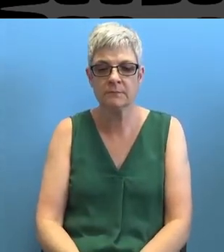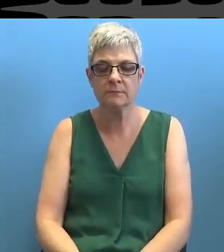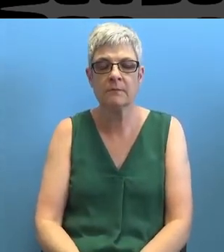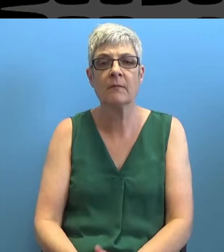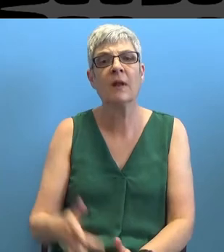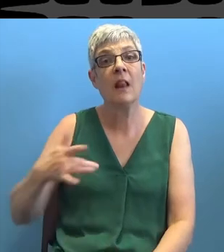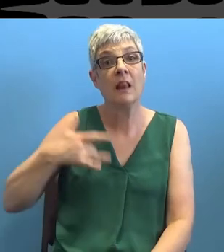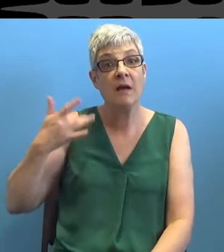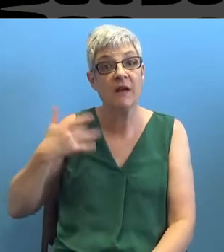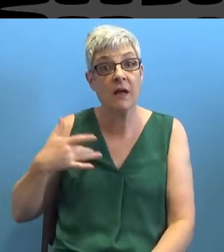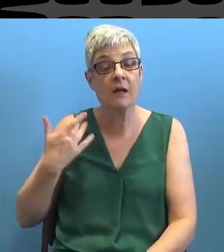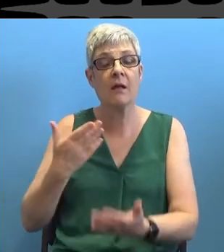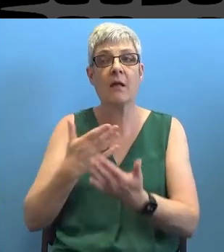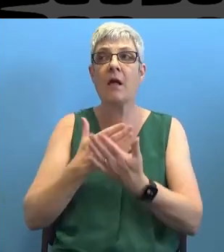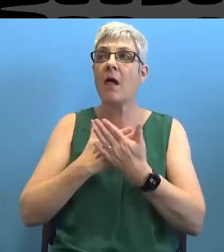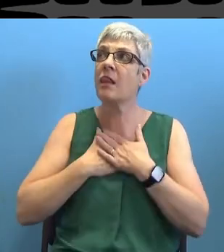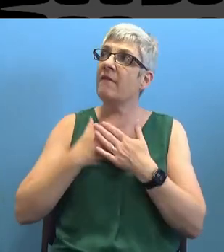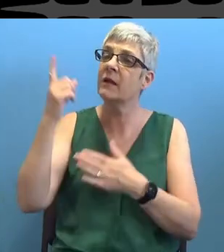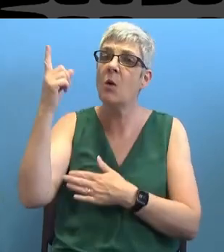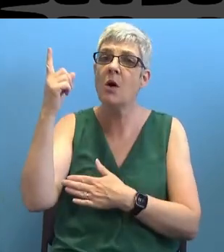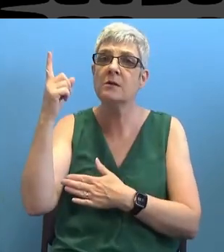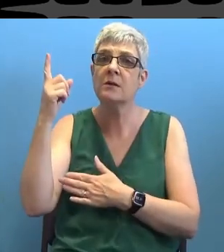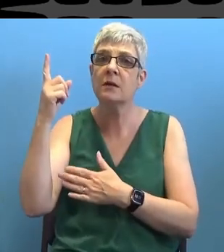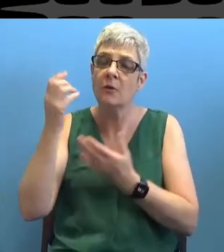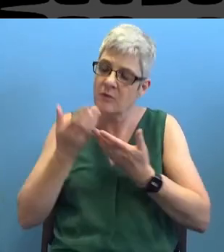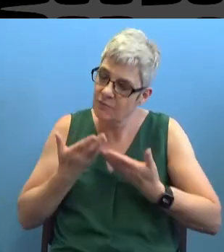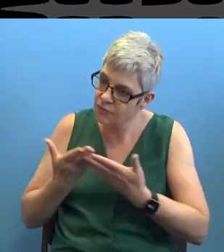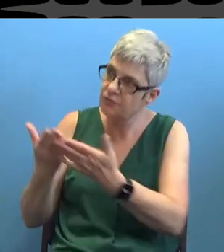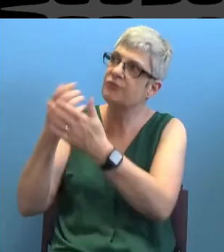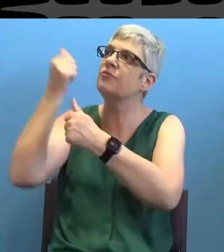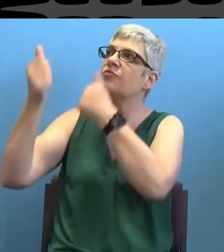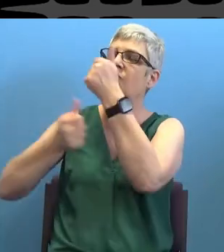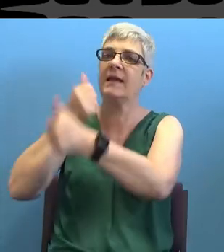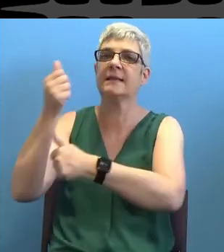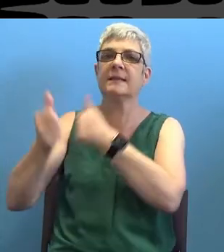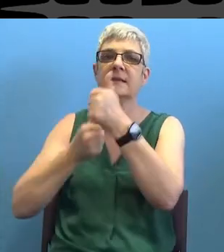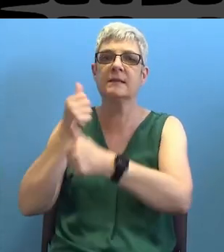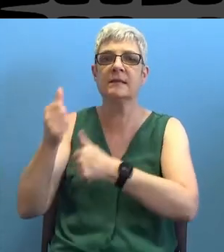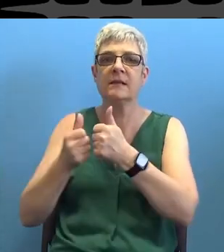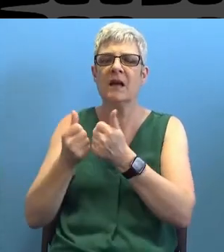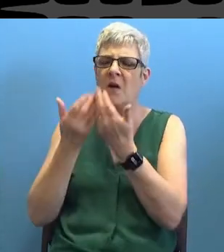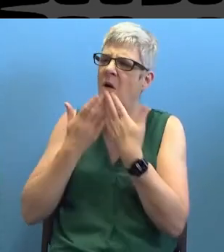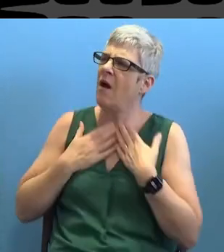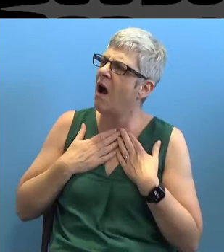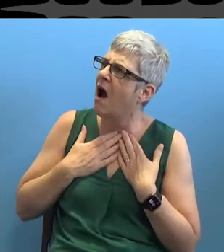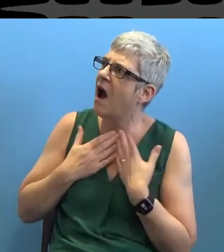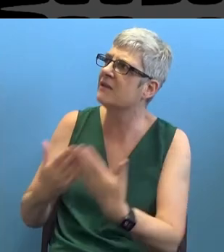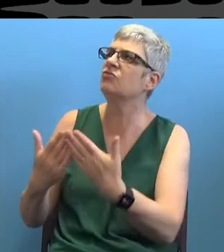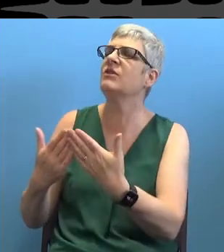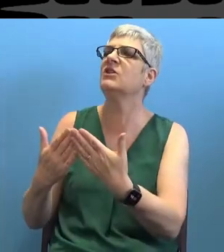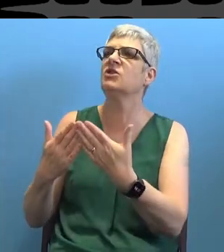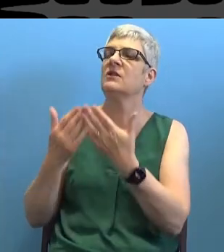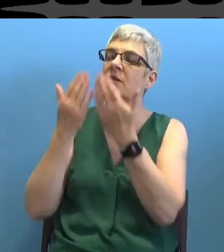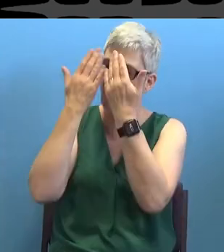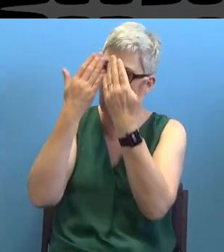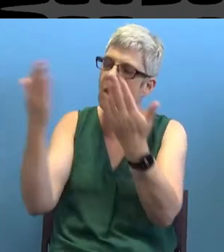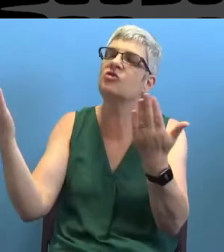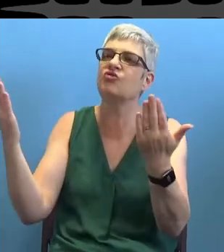Living and loving God, we bring you our praise, our adoration, our worship.